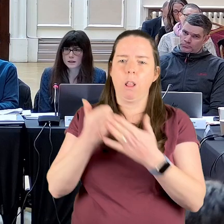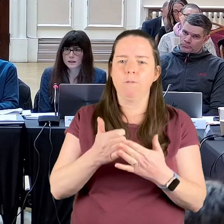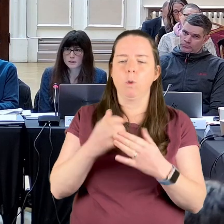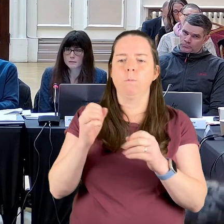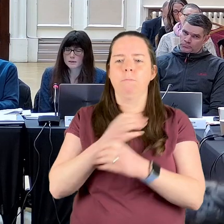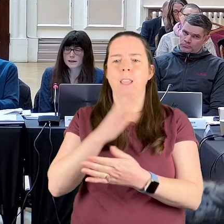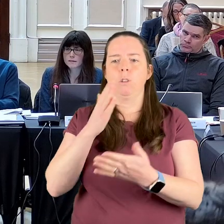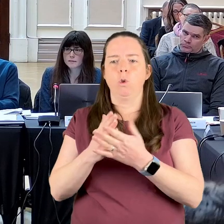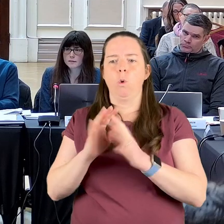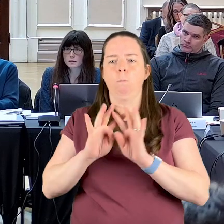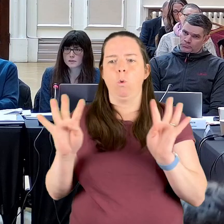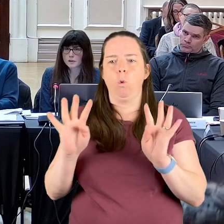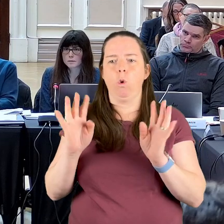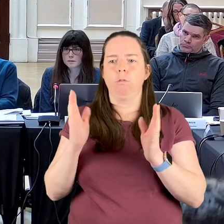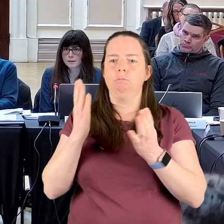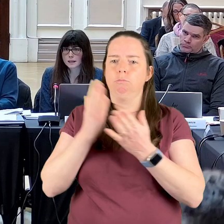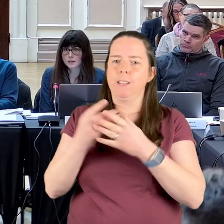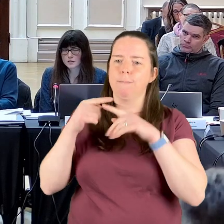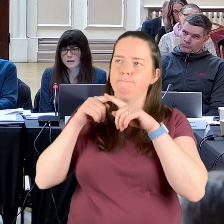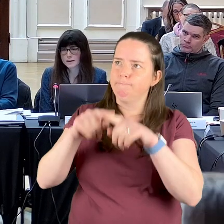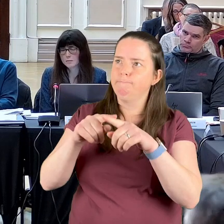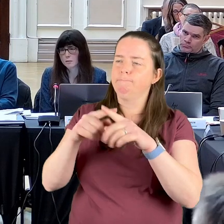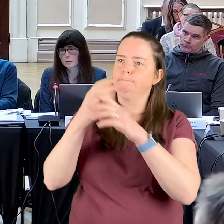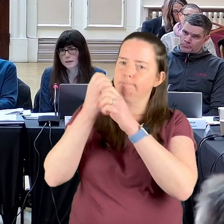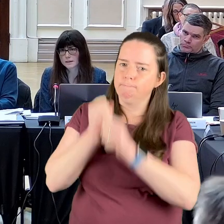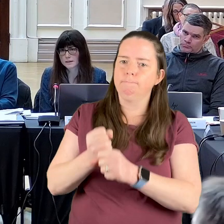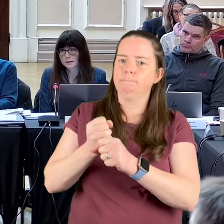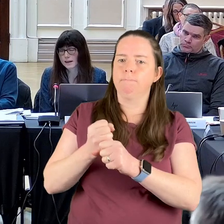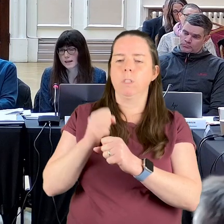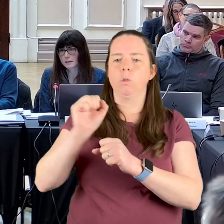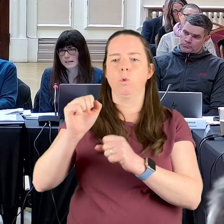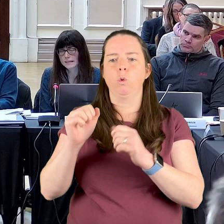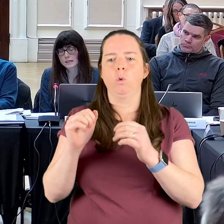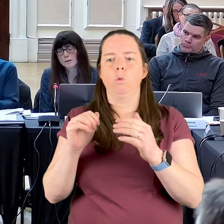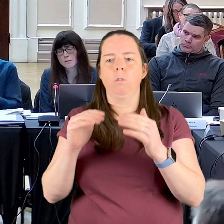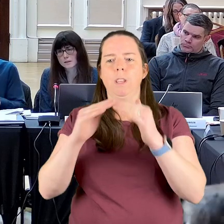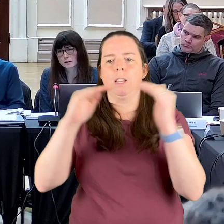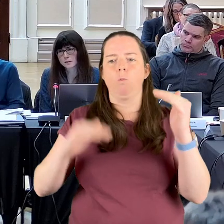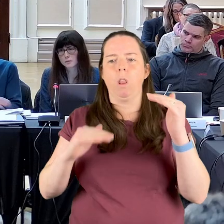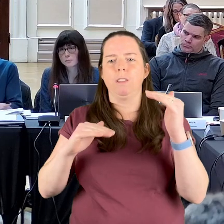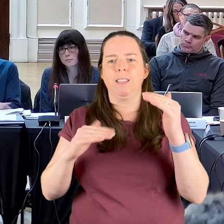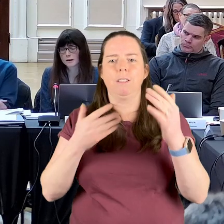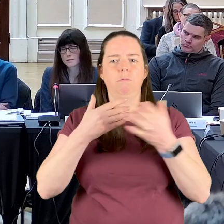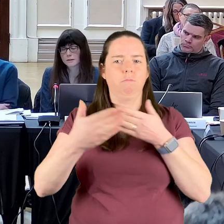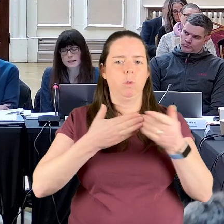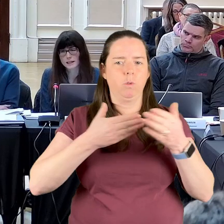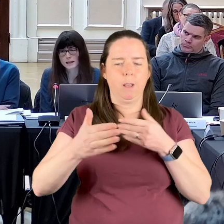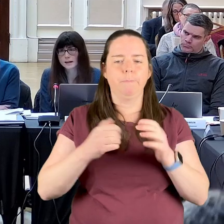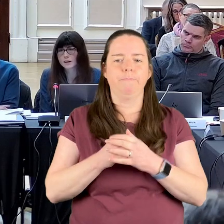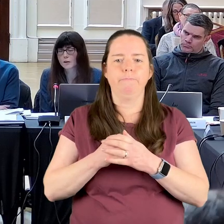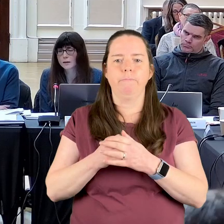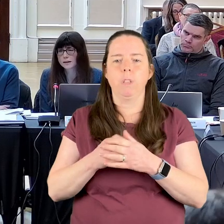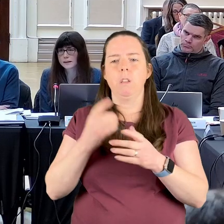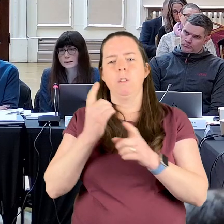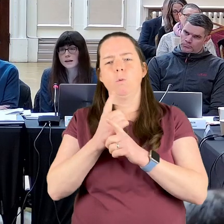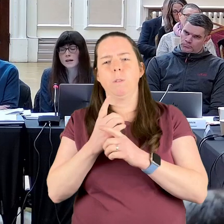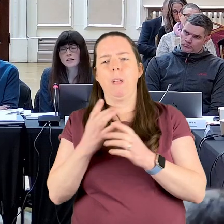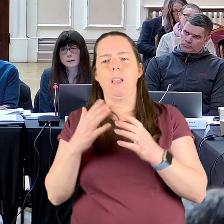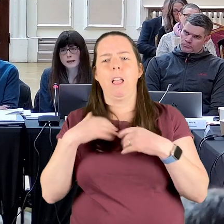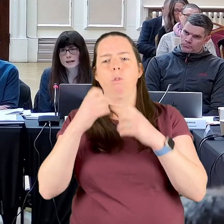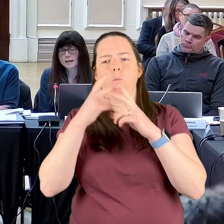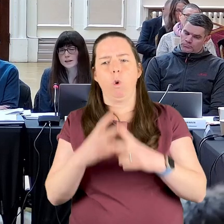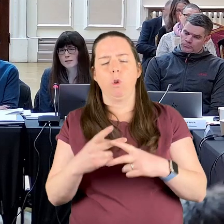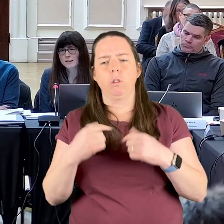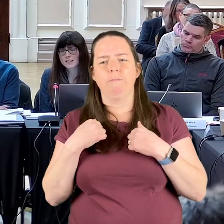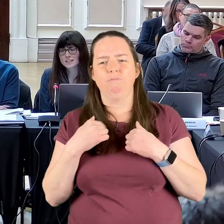would be really helpful in terms of making sure that this board is aligned with its commitment to addressing inequalities.